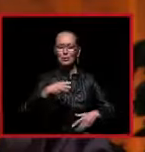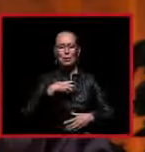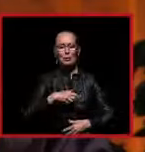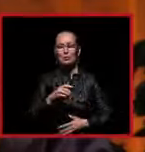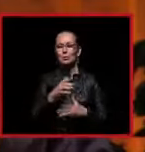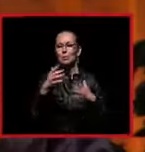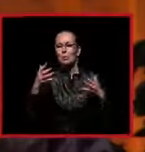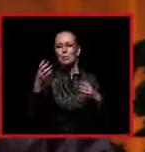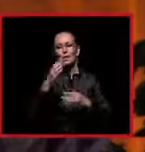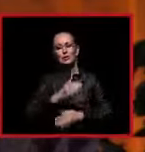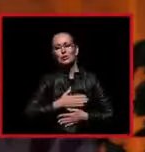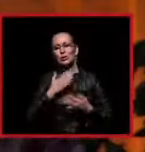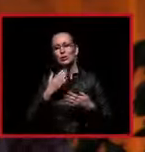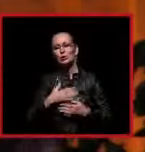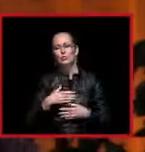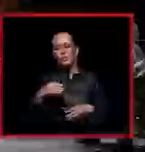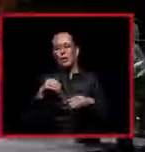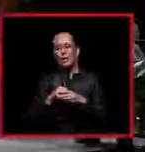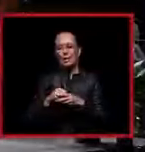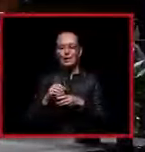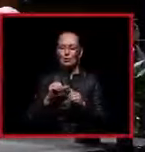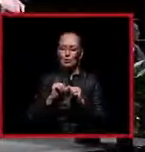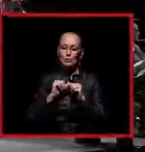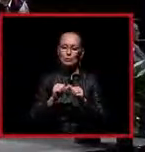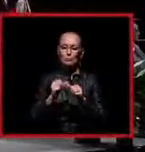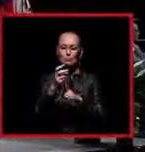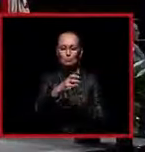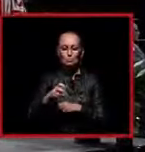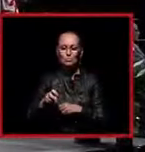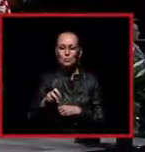your destinations. Thank you.